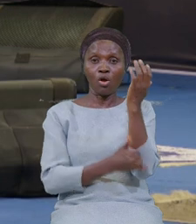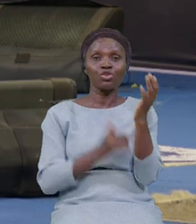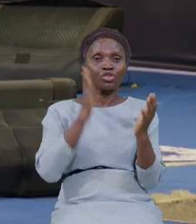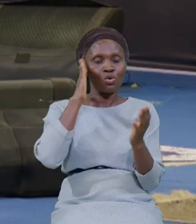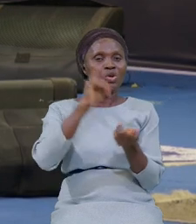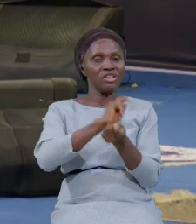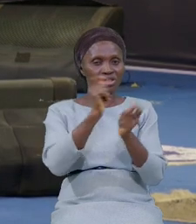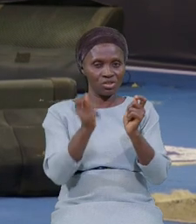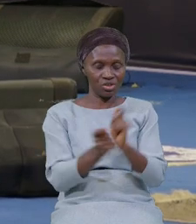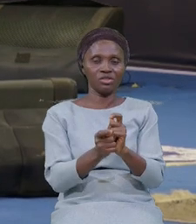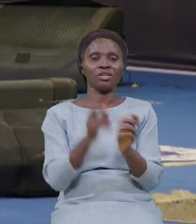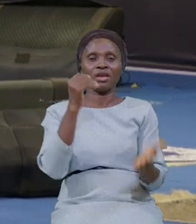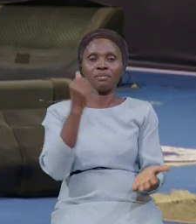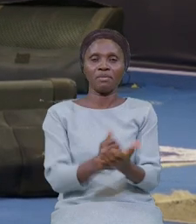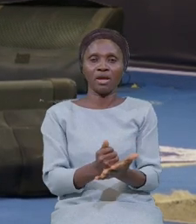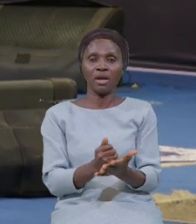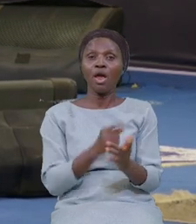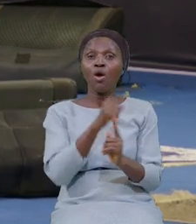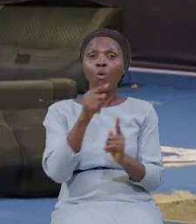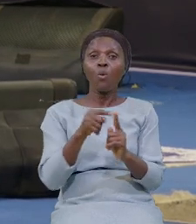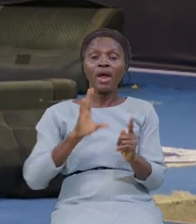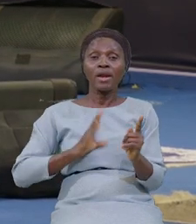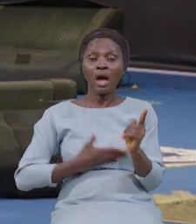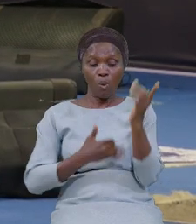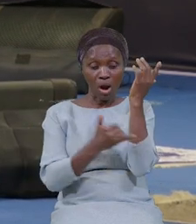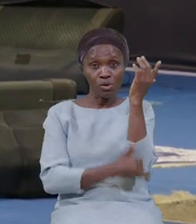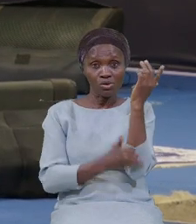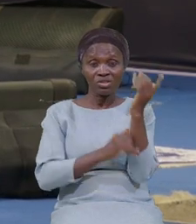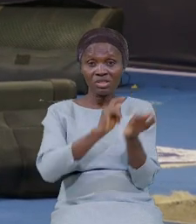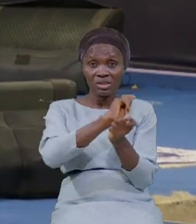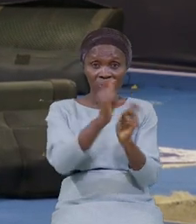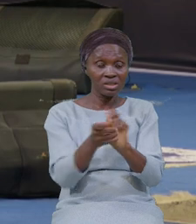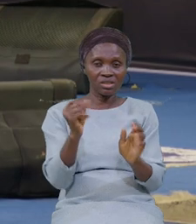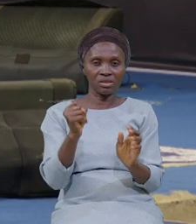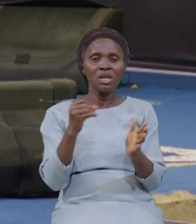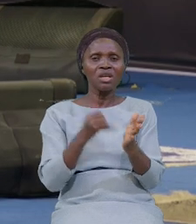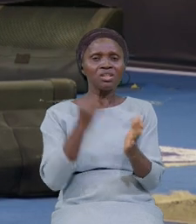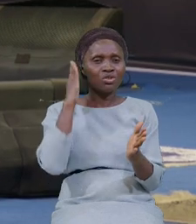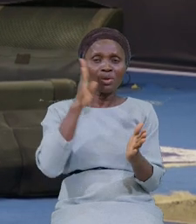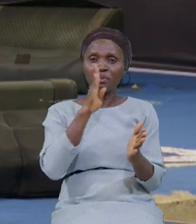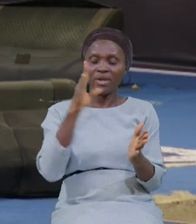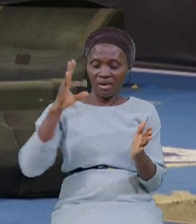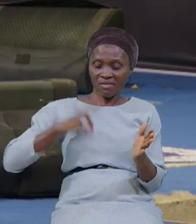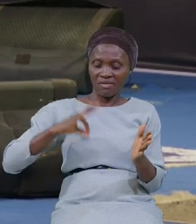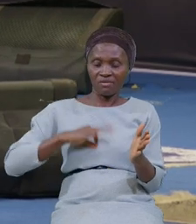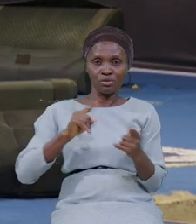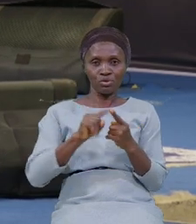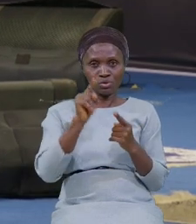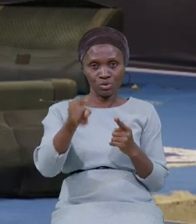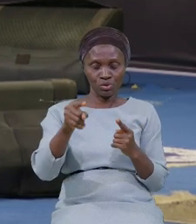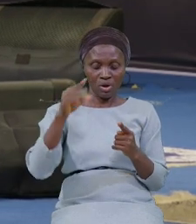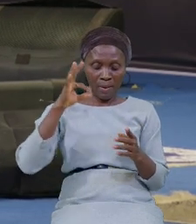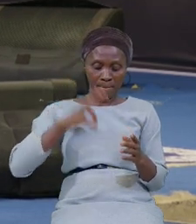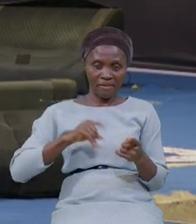When our country changes, it will be of benefit to me, of benefit to you, of benefit to